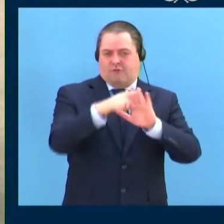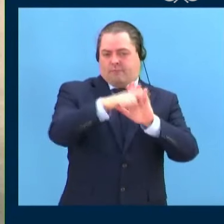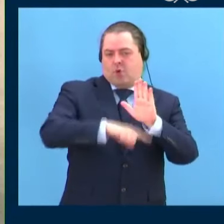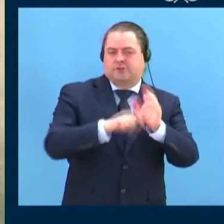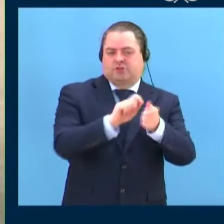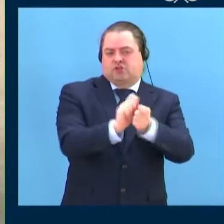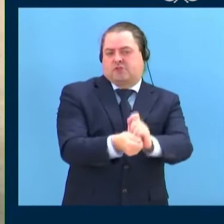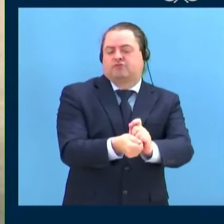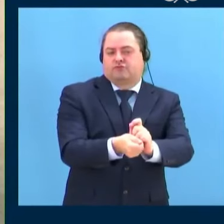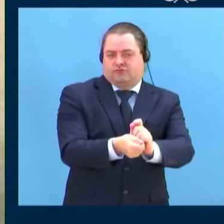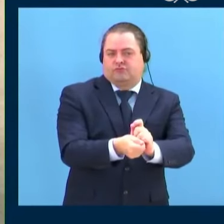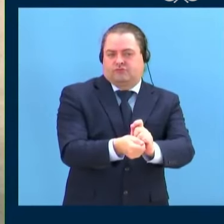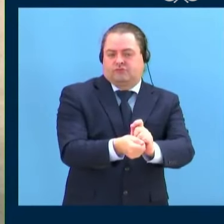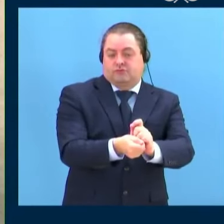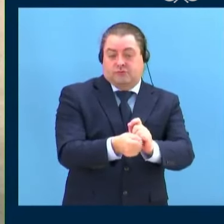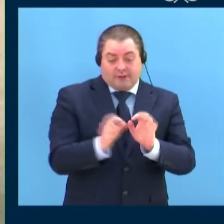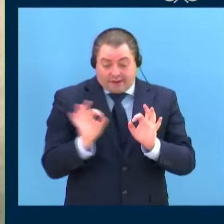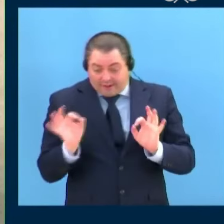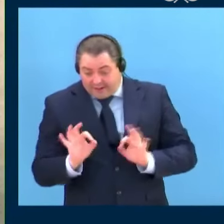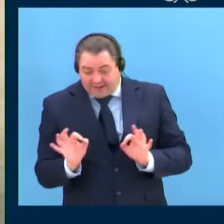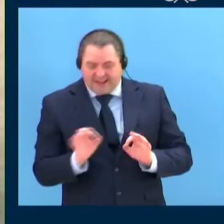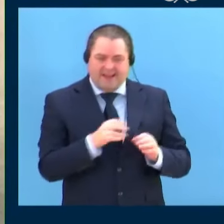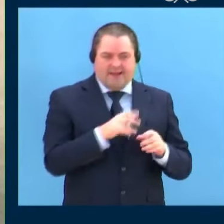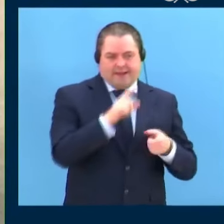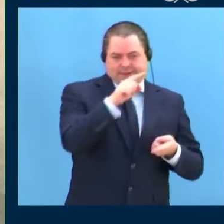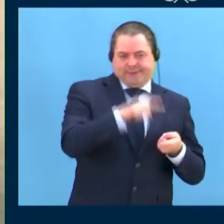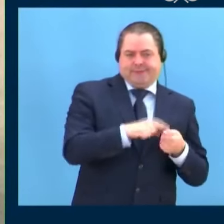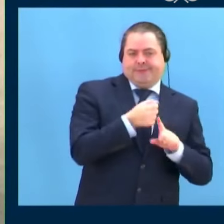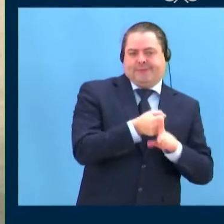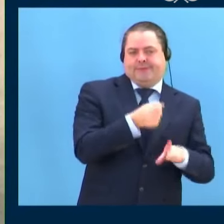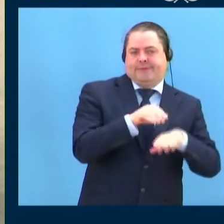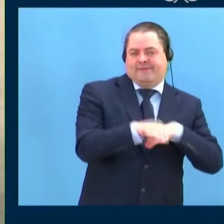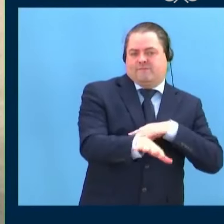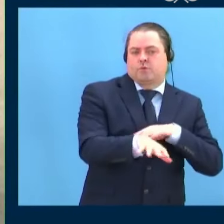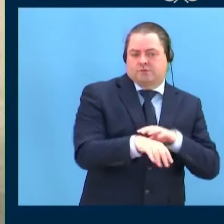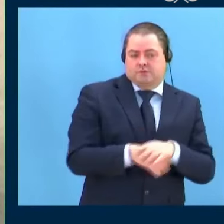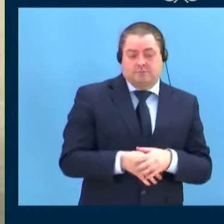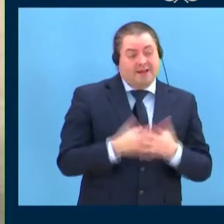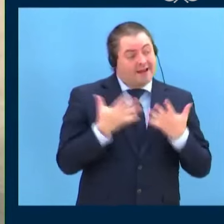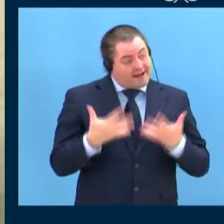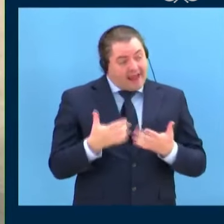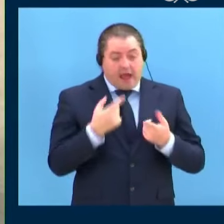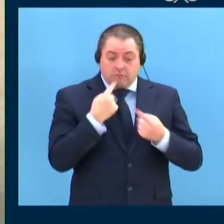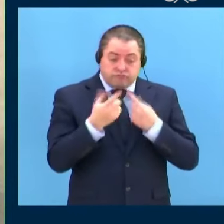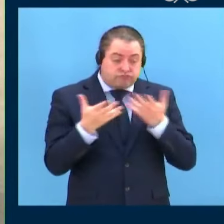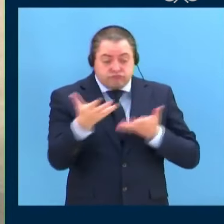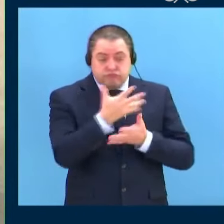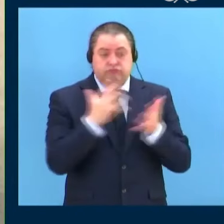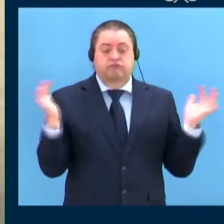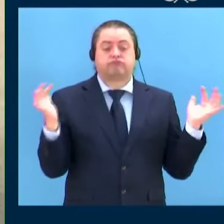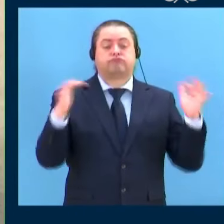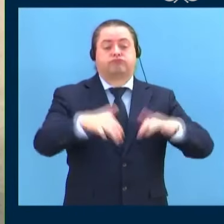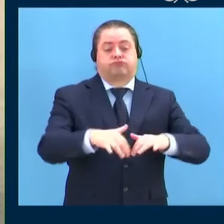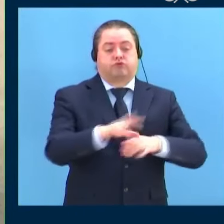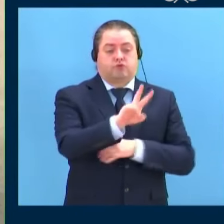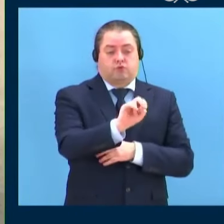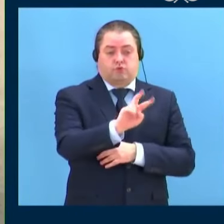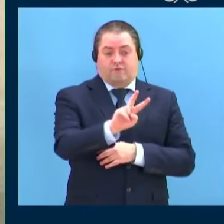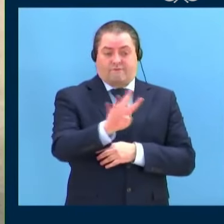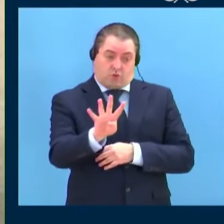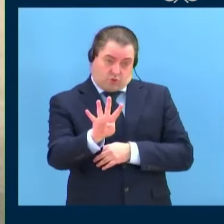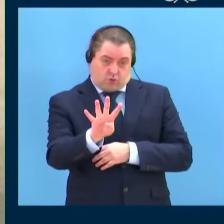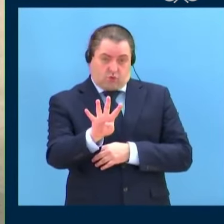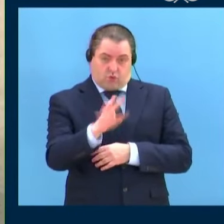now around a summit for the future to be held in 2024. The UN is using the major groups as a platform for